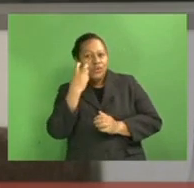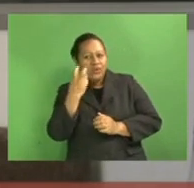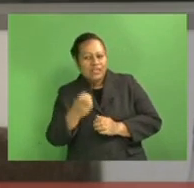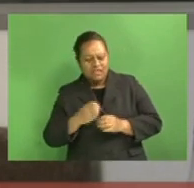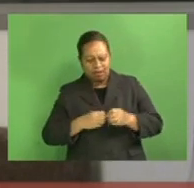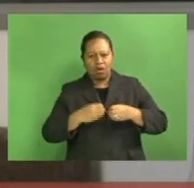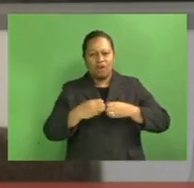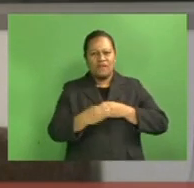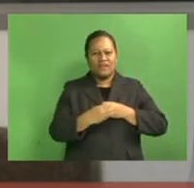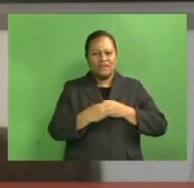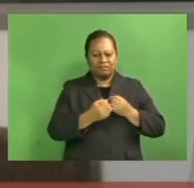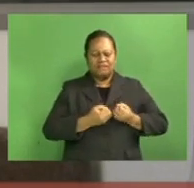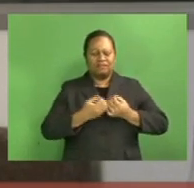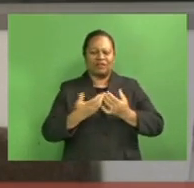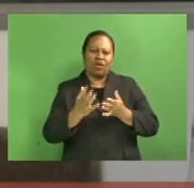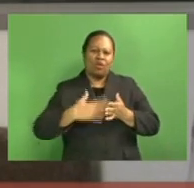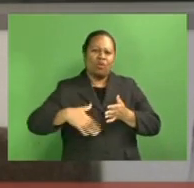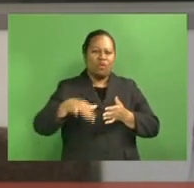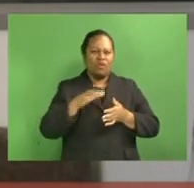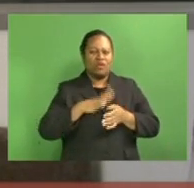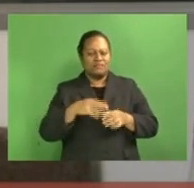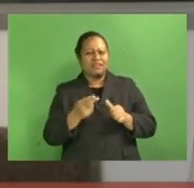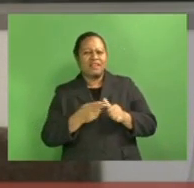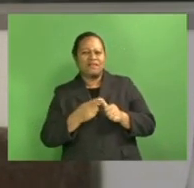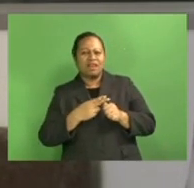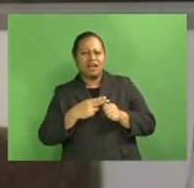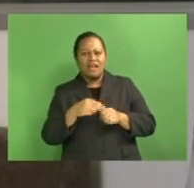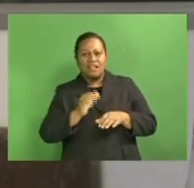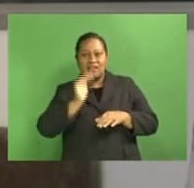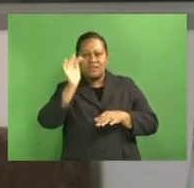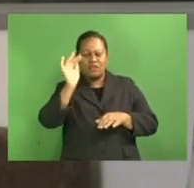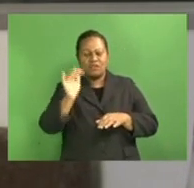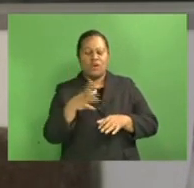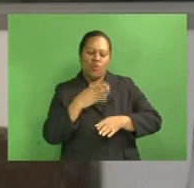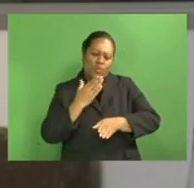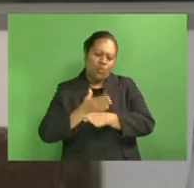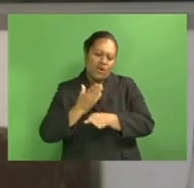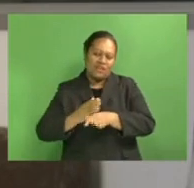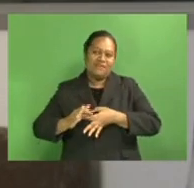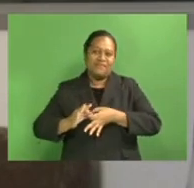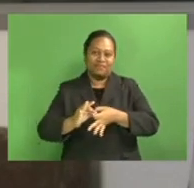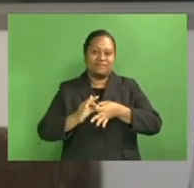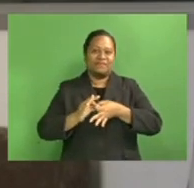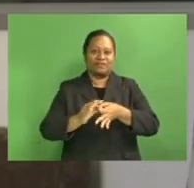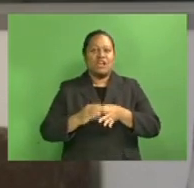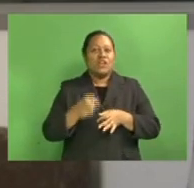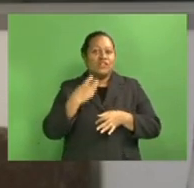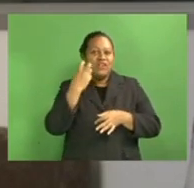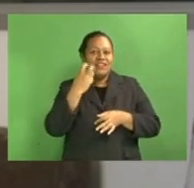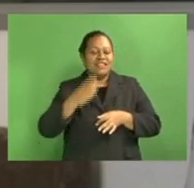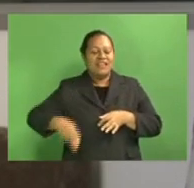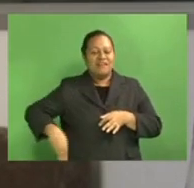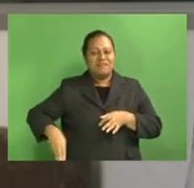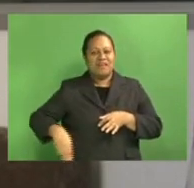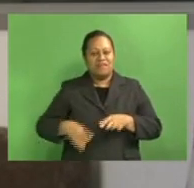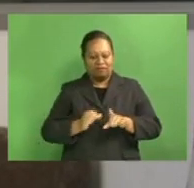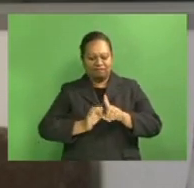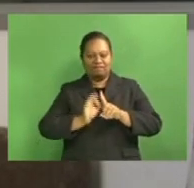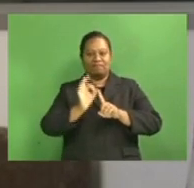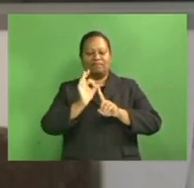for marketing Fiji as a destination or as a preferred destination is working very closely with our tourism members to make sure that we